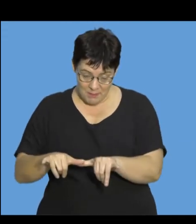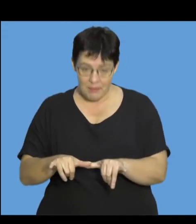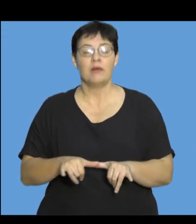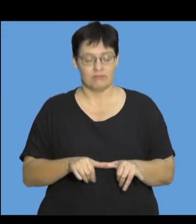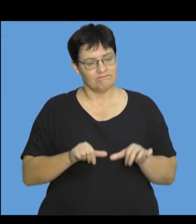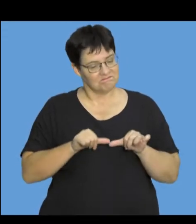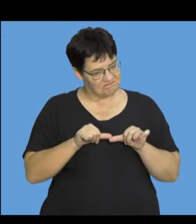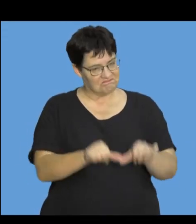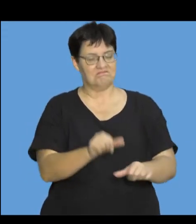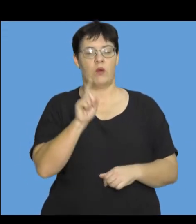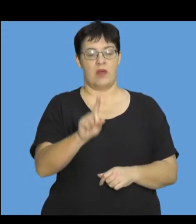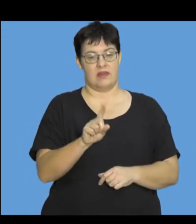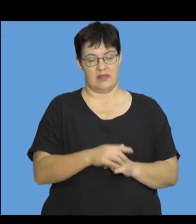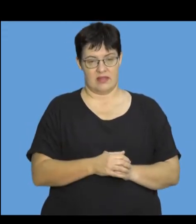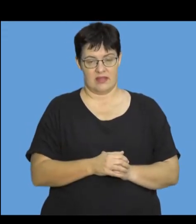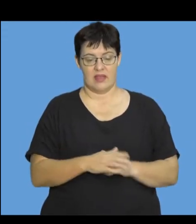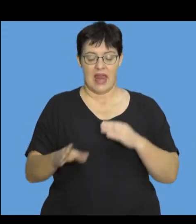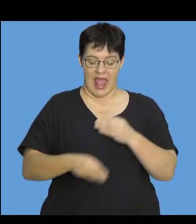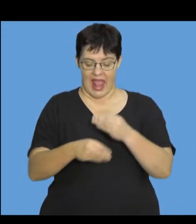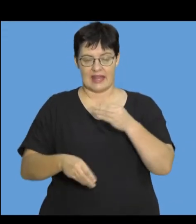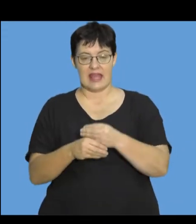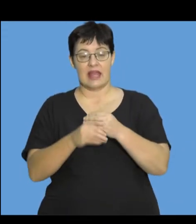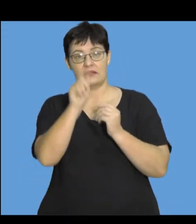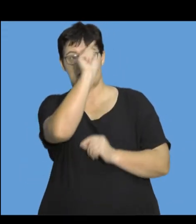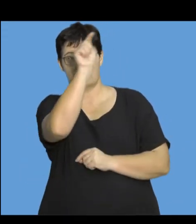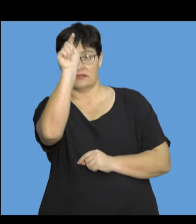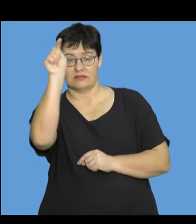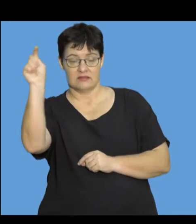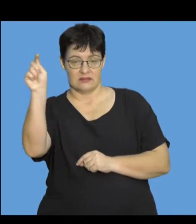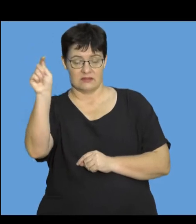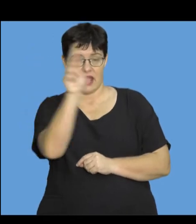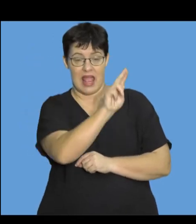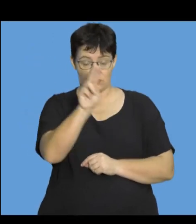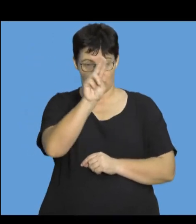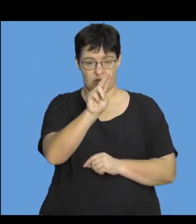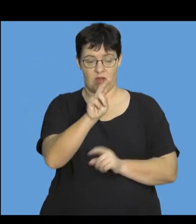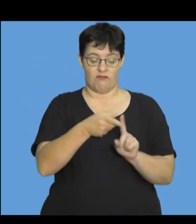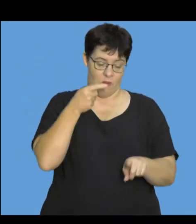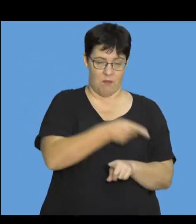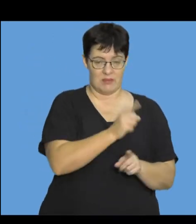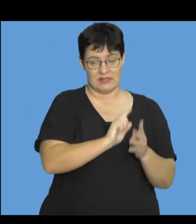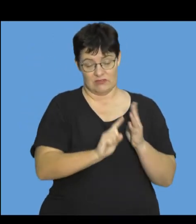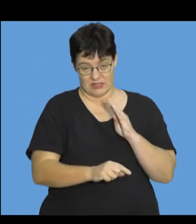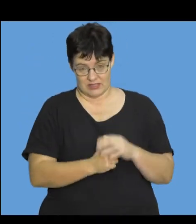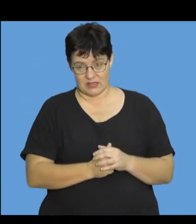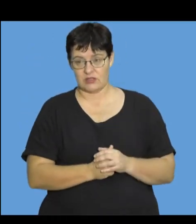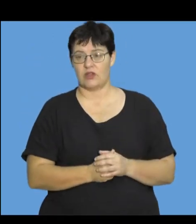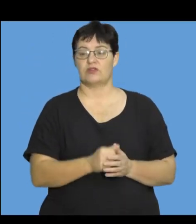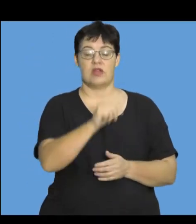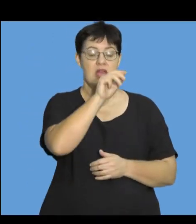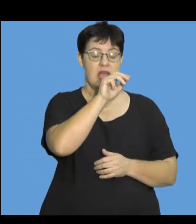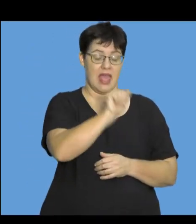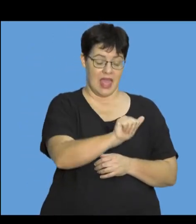will maintain one and then add all the exponents of all the bases that you have. This will therefore be